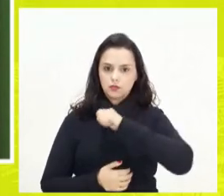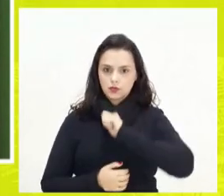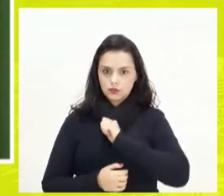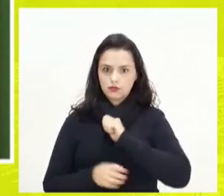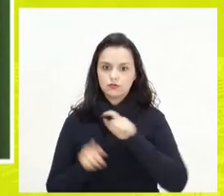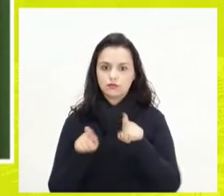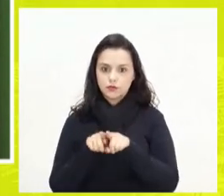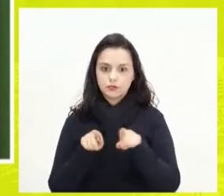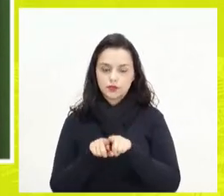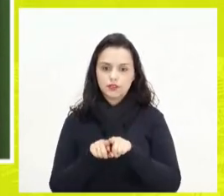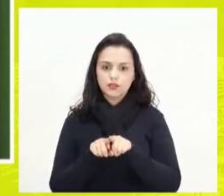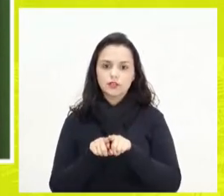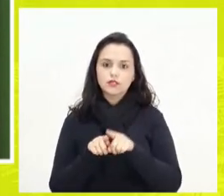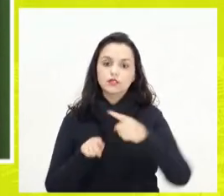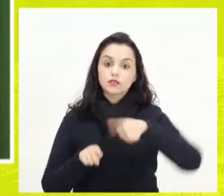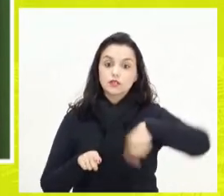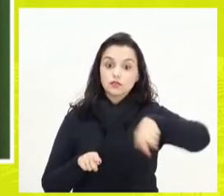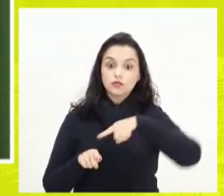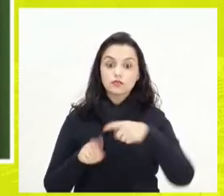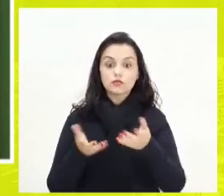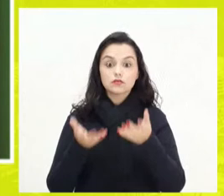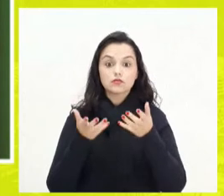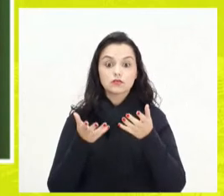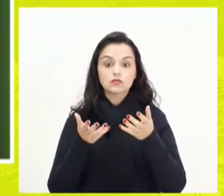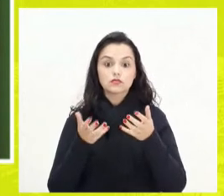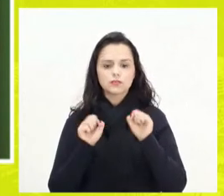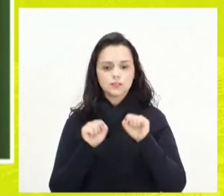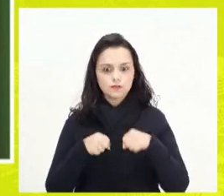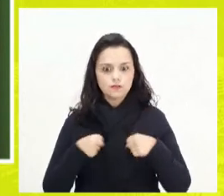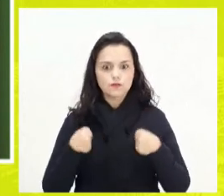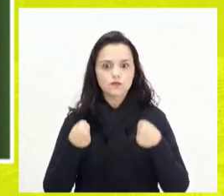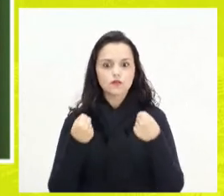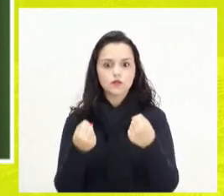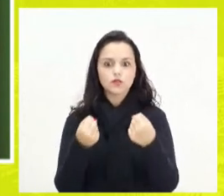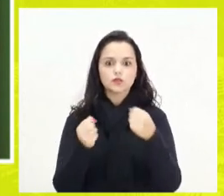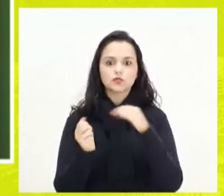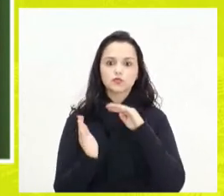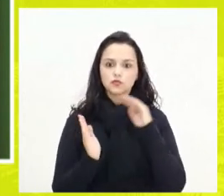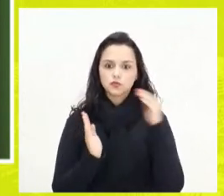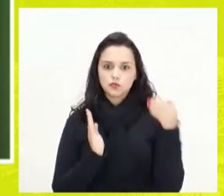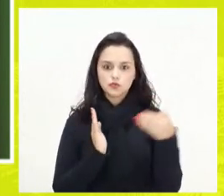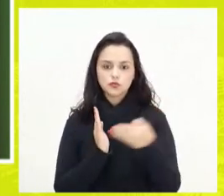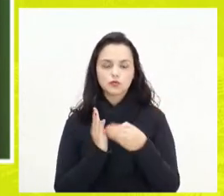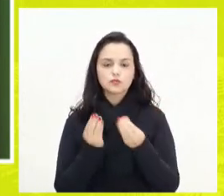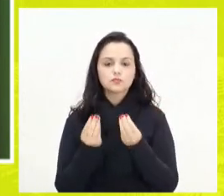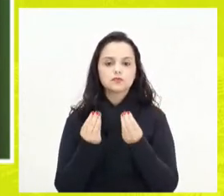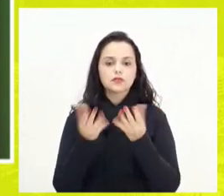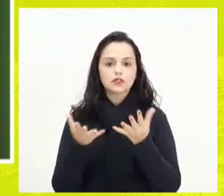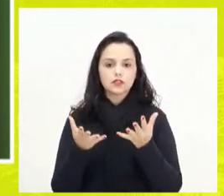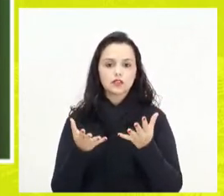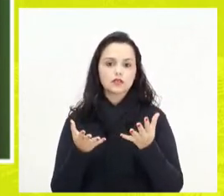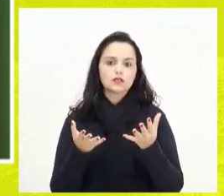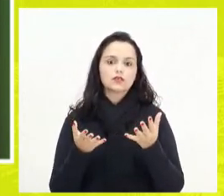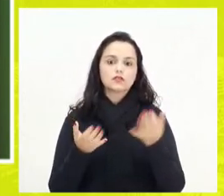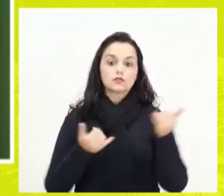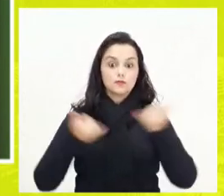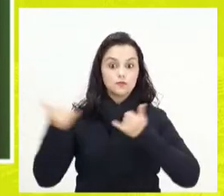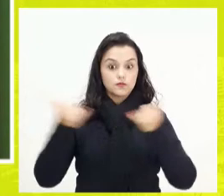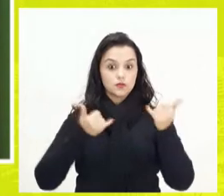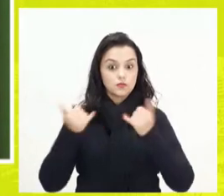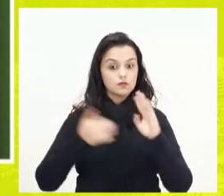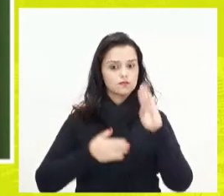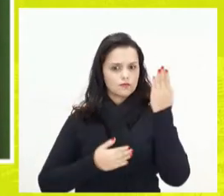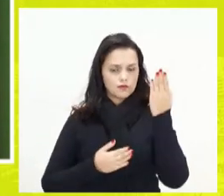we're trying to really put all these efforts together about fighting the